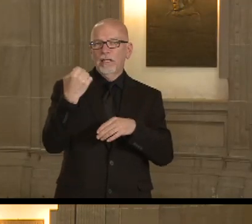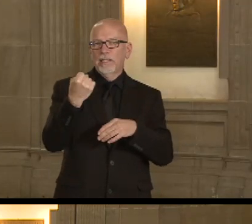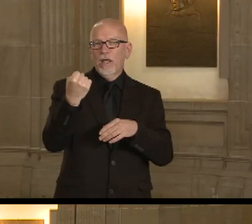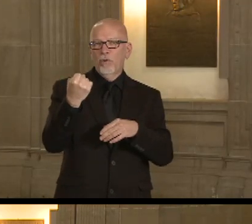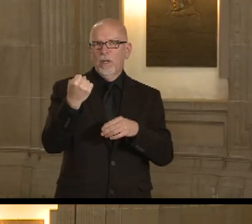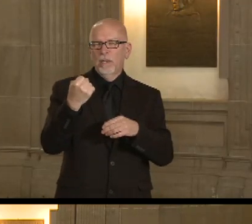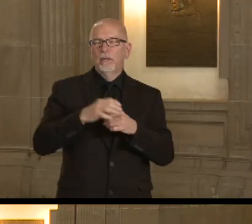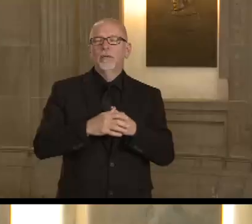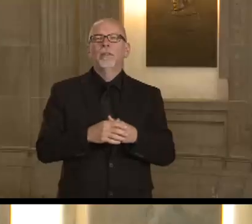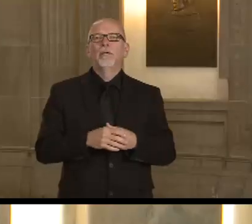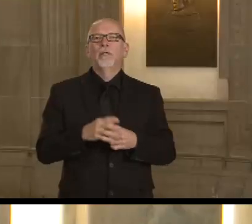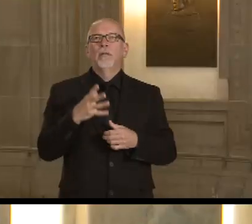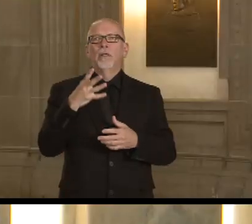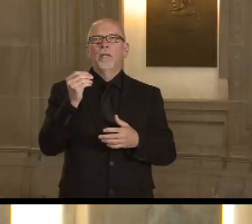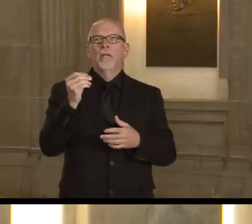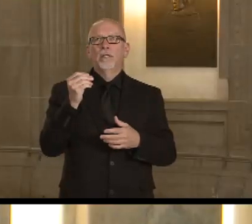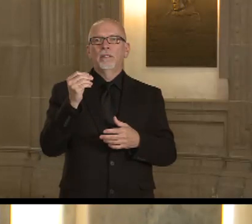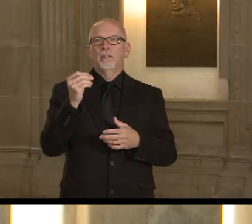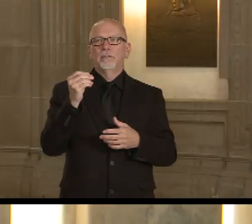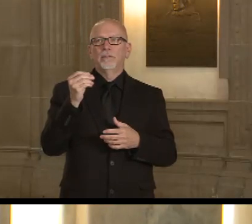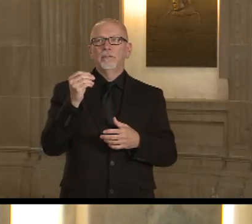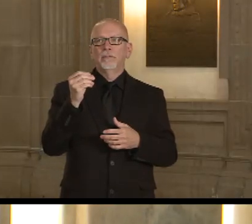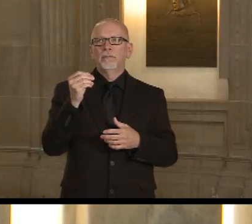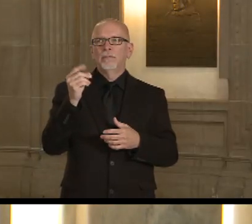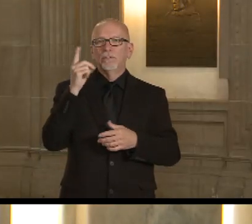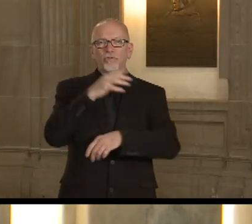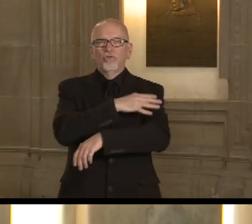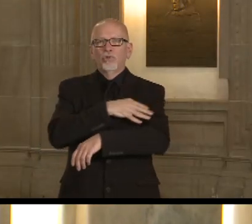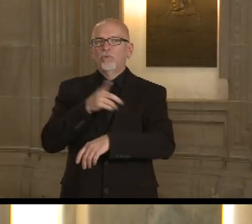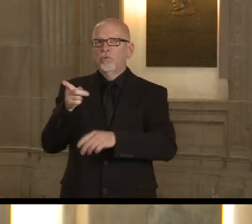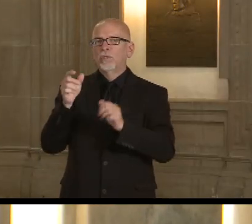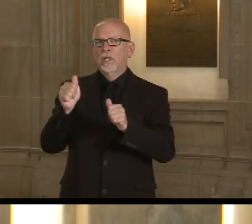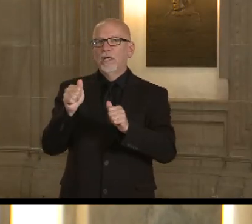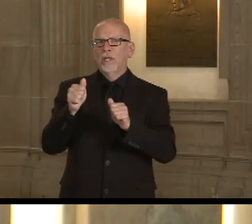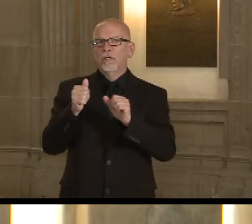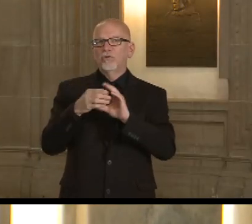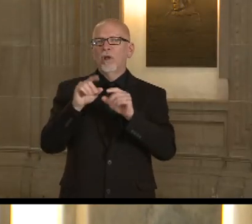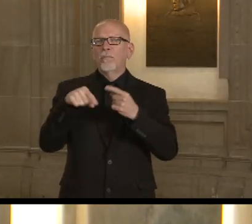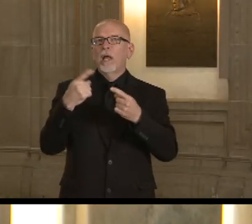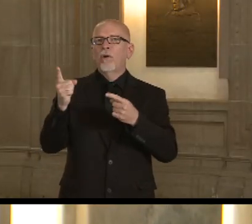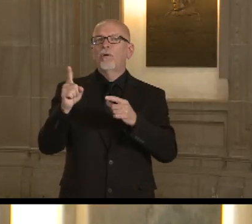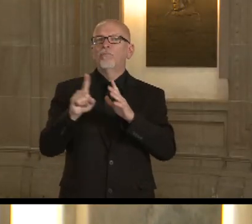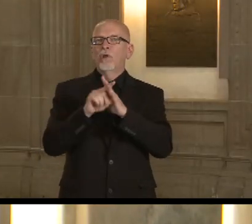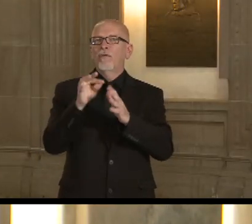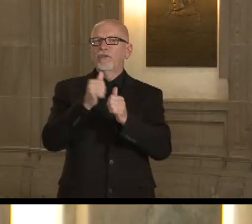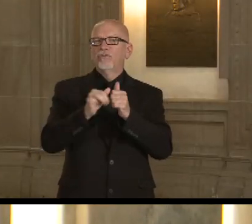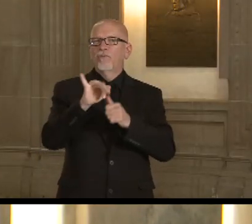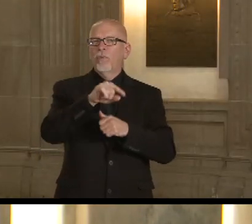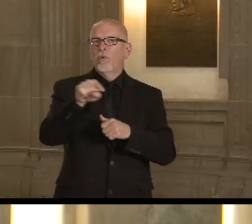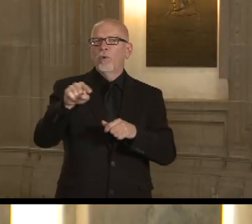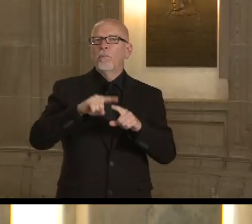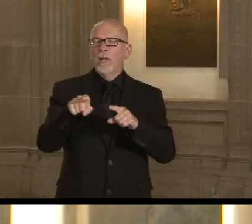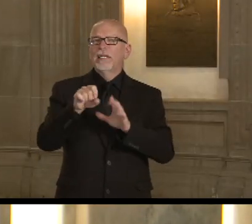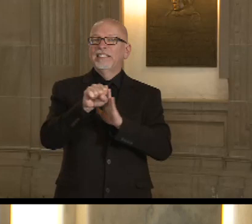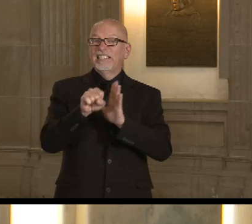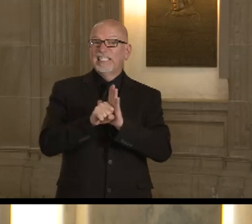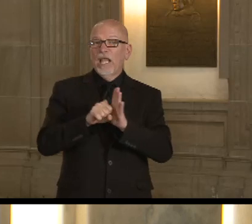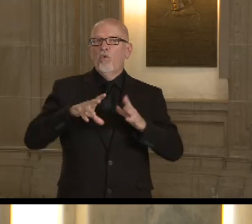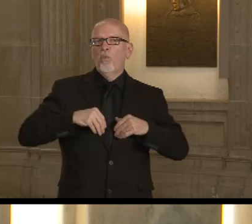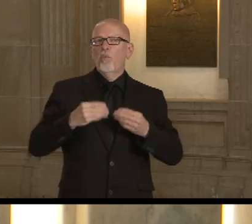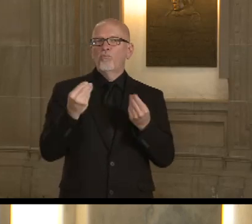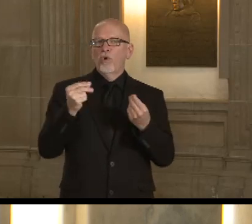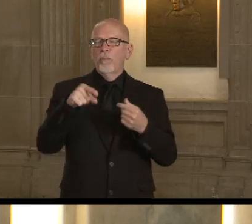Saturday. And Adjutant General, you might want to talk about the presence at each of those, but they were state